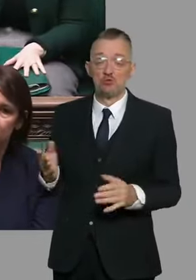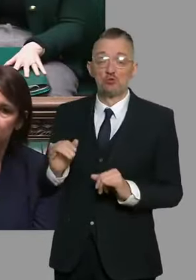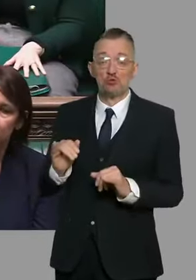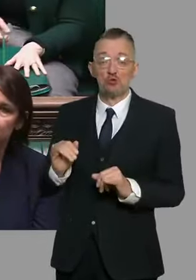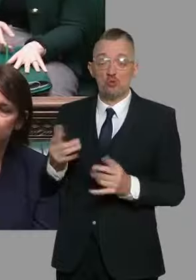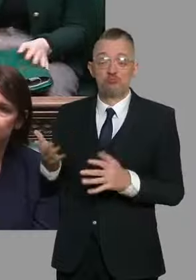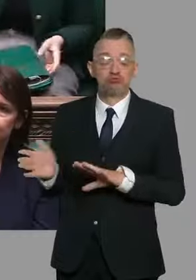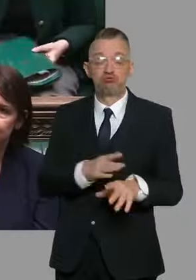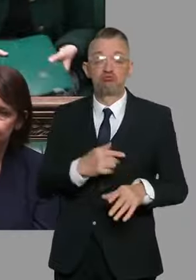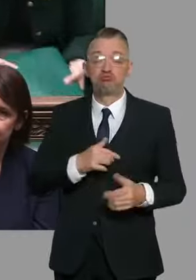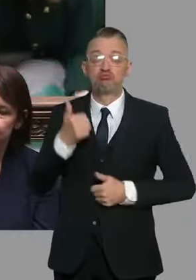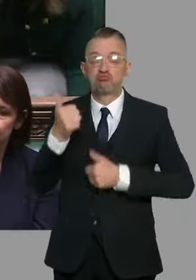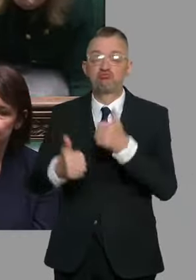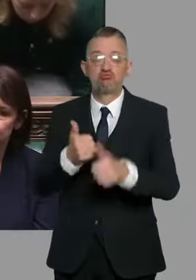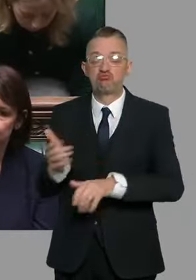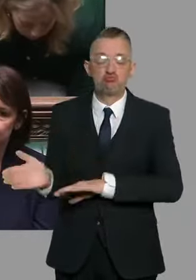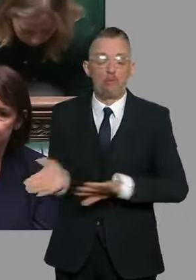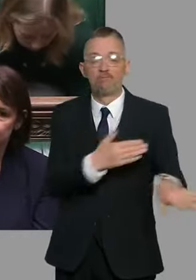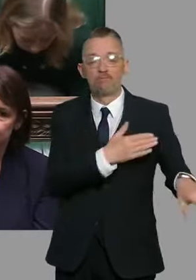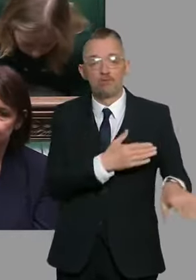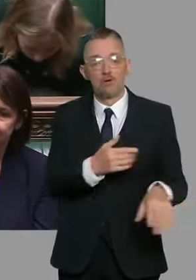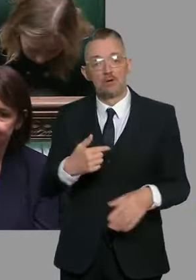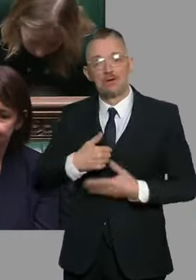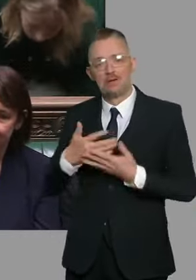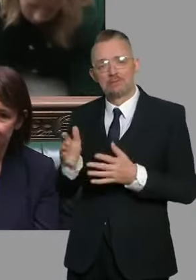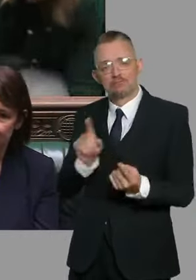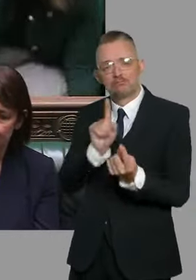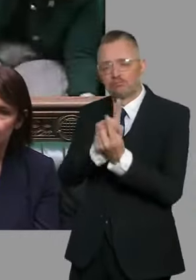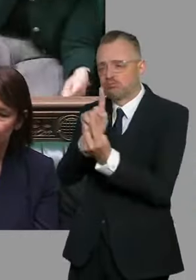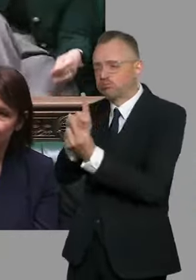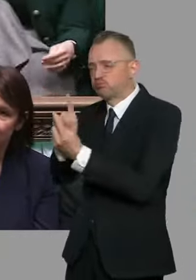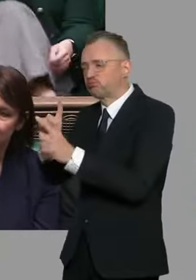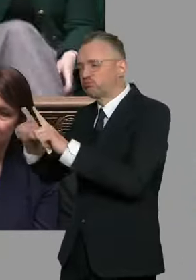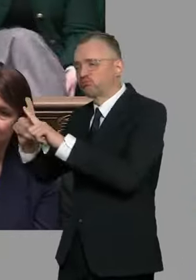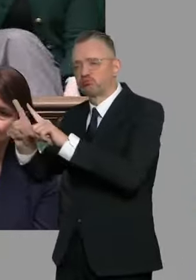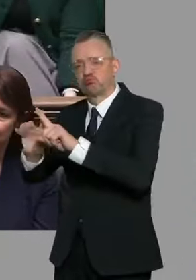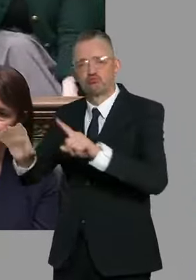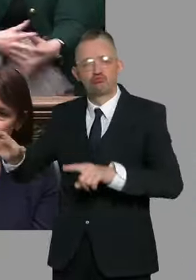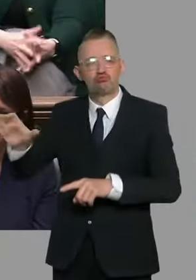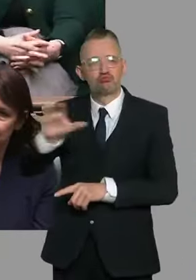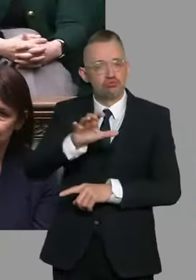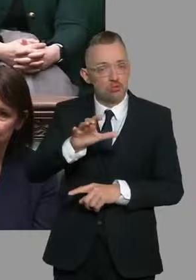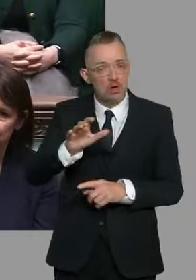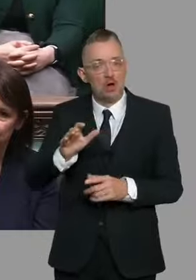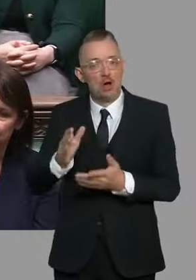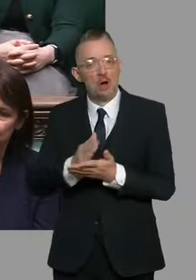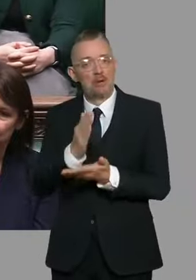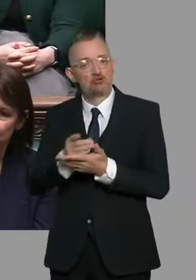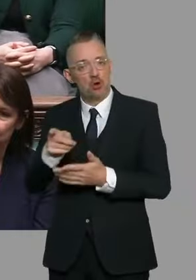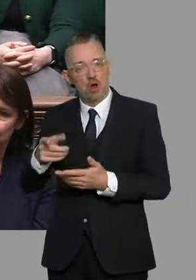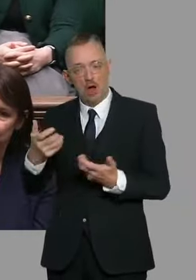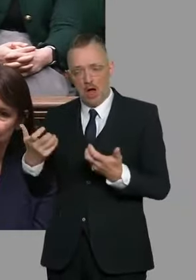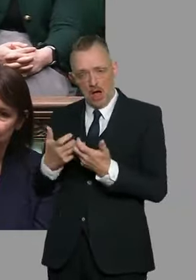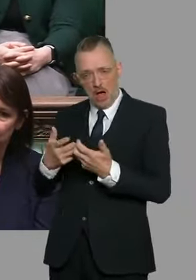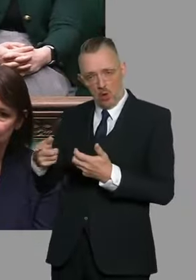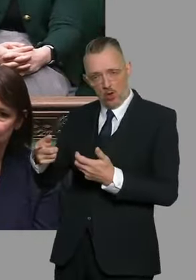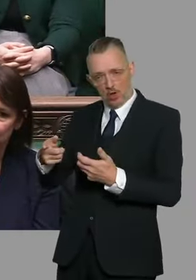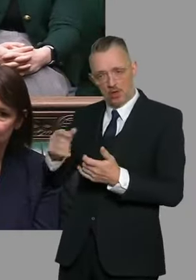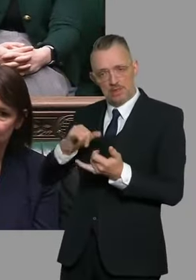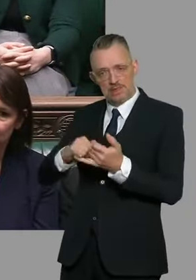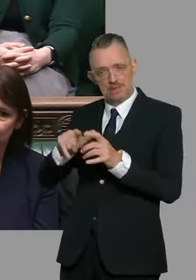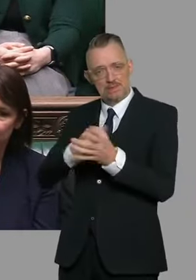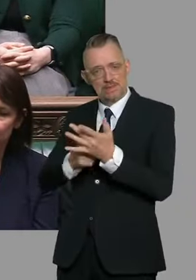regional and global allies to ensure that it is a political solution that protects civilians and minorities and absolutely